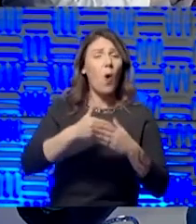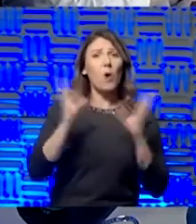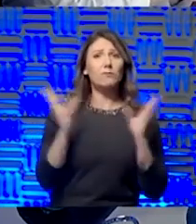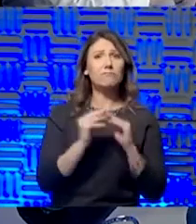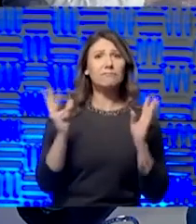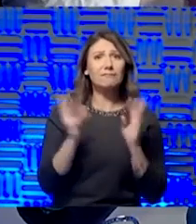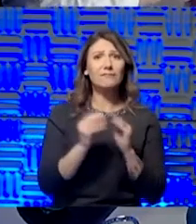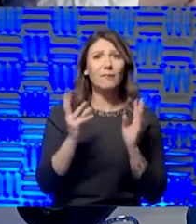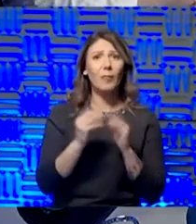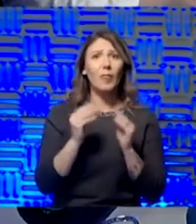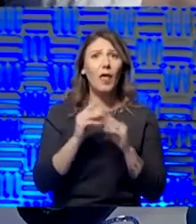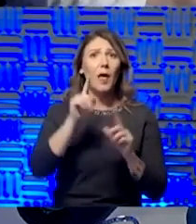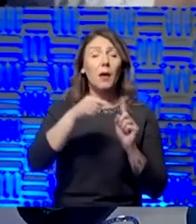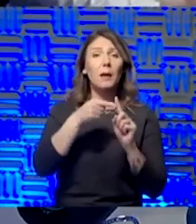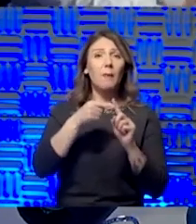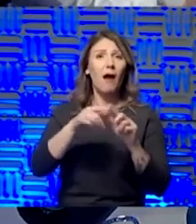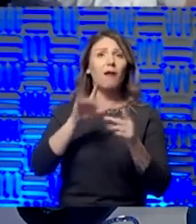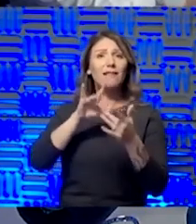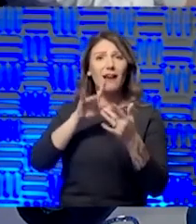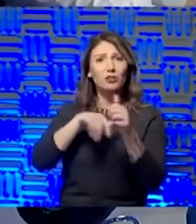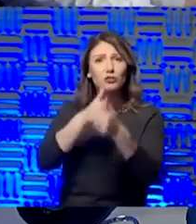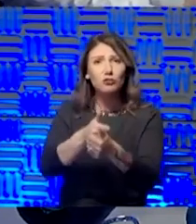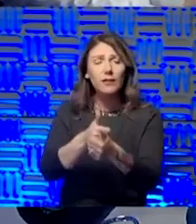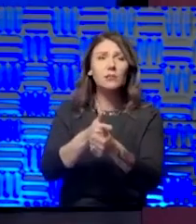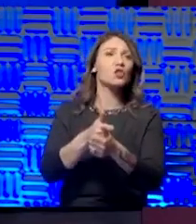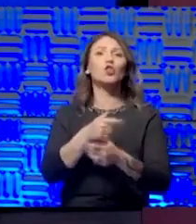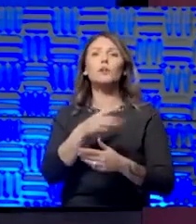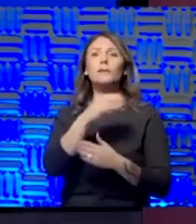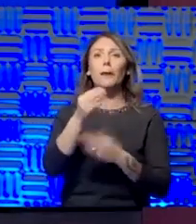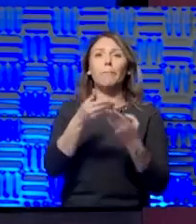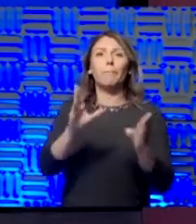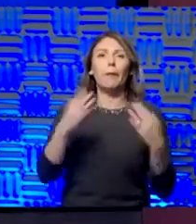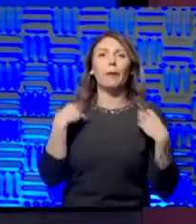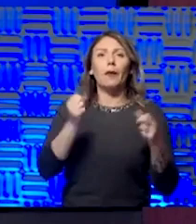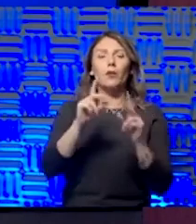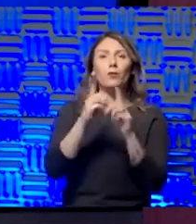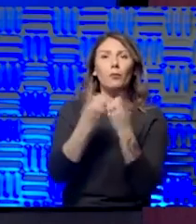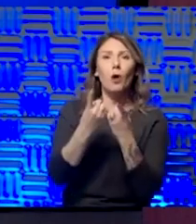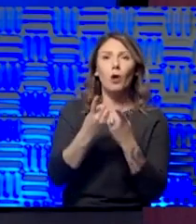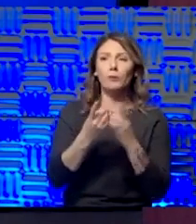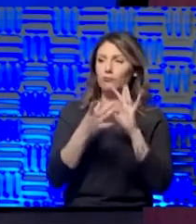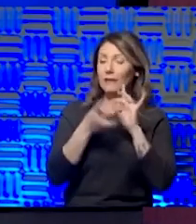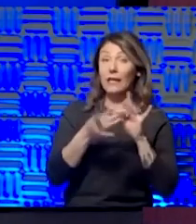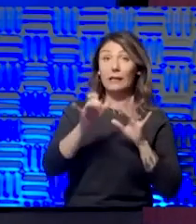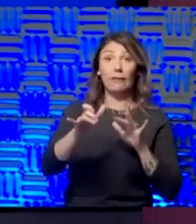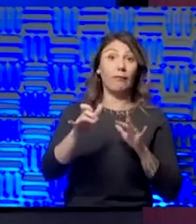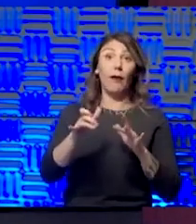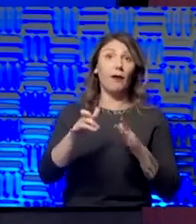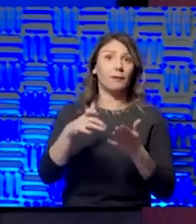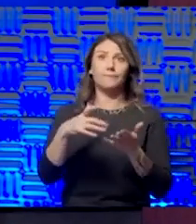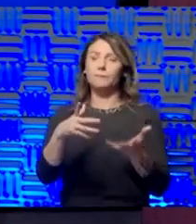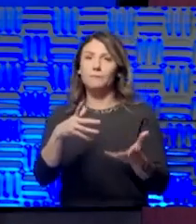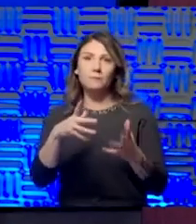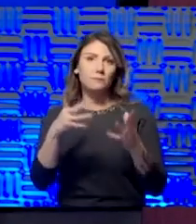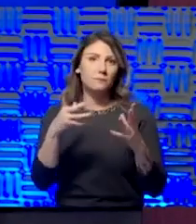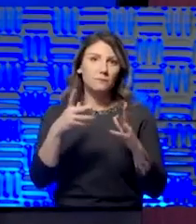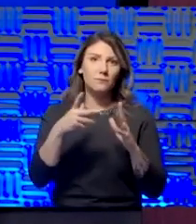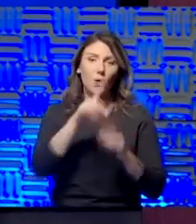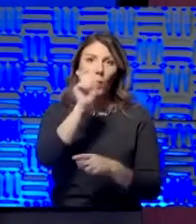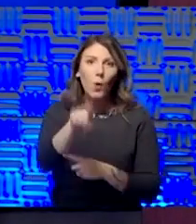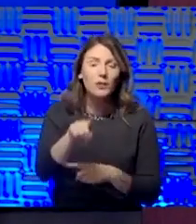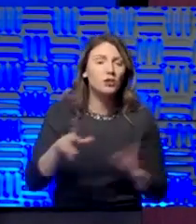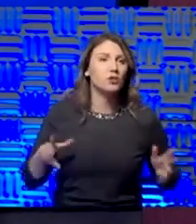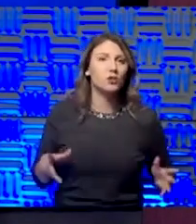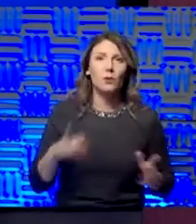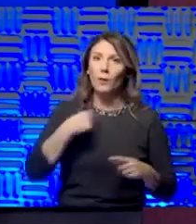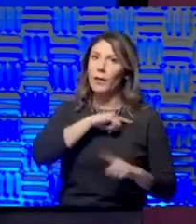our contact tracers in the public health department or Lee Norman on this session, because we can go through that in great detail, because